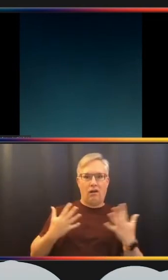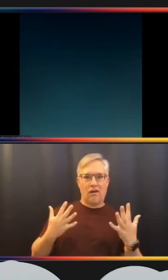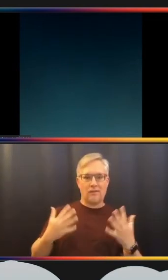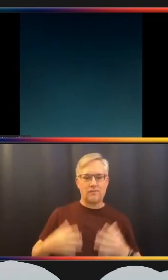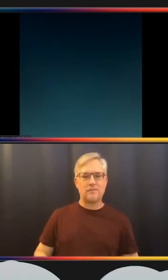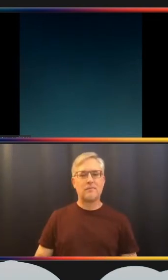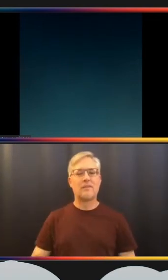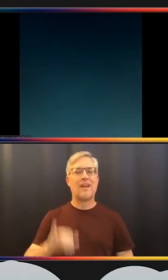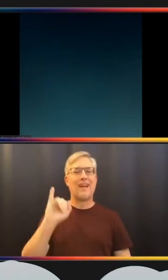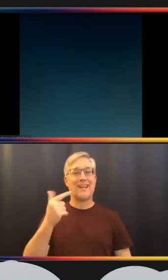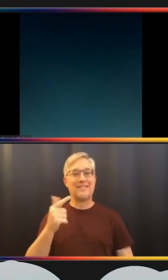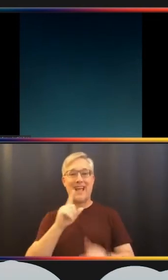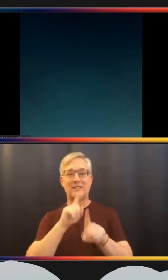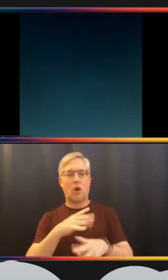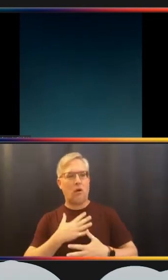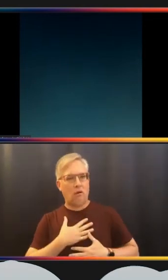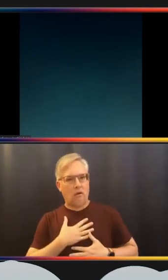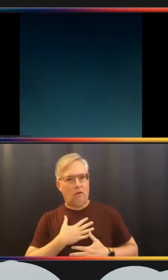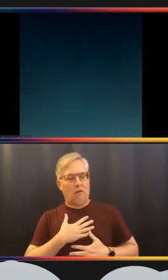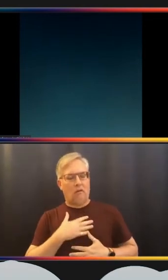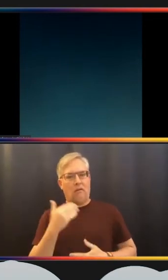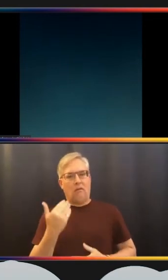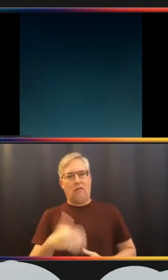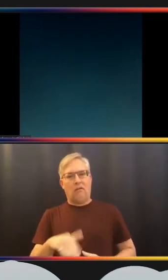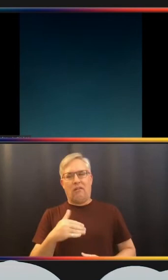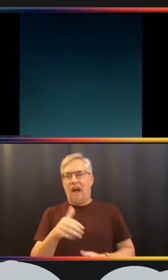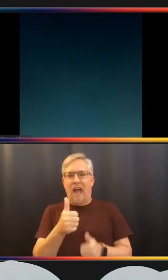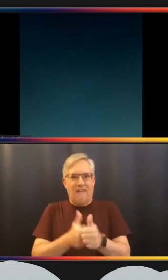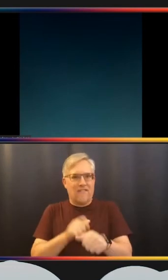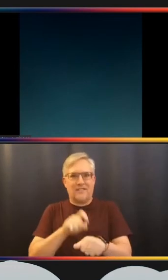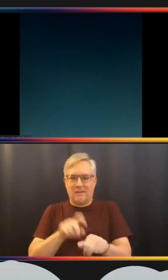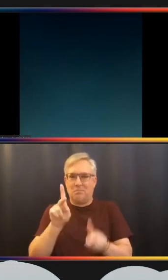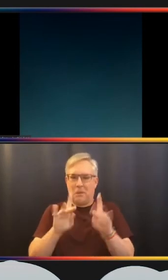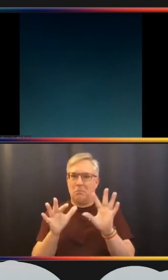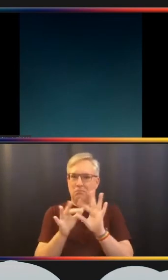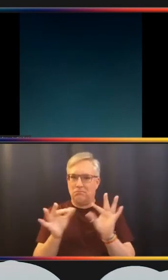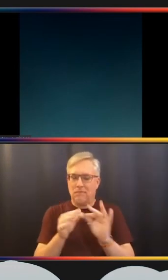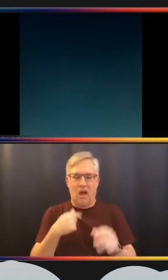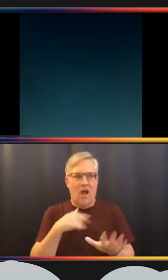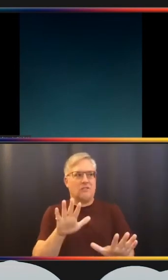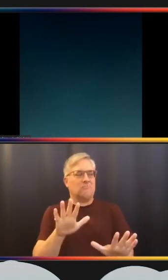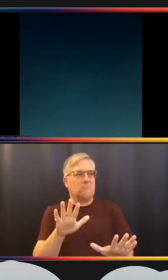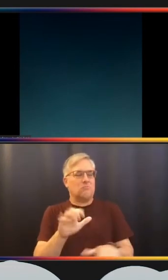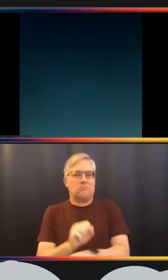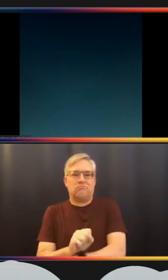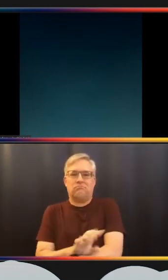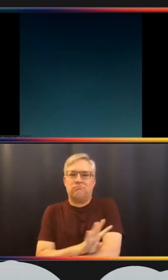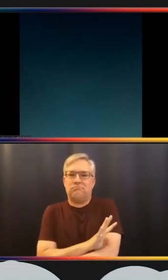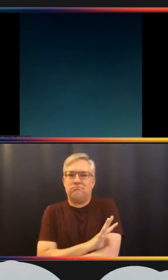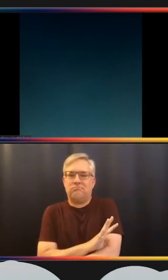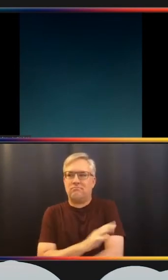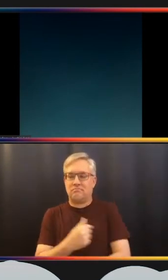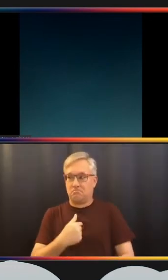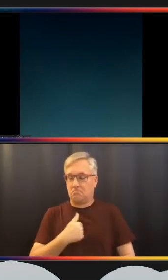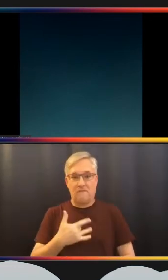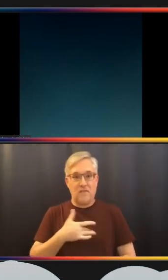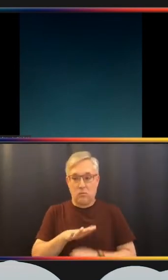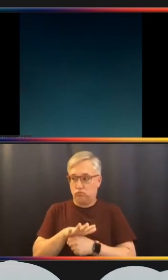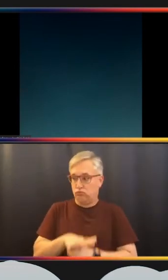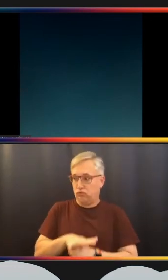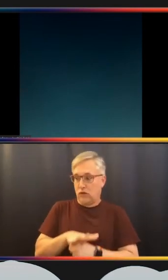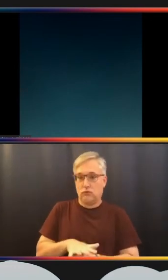that's amazing. And every time I hear it, that's crazy to hear. I didn't feel any pressure season